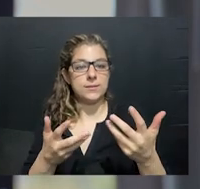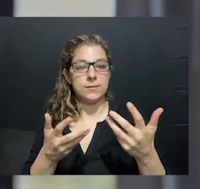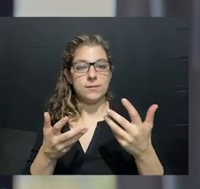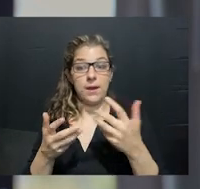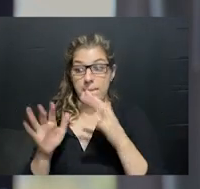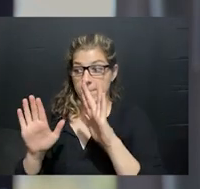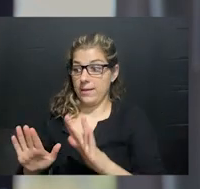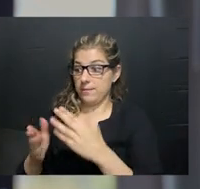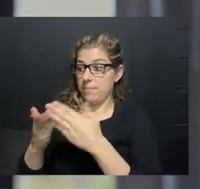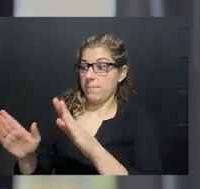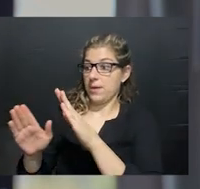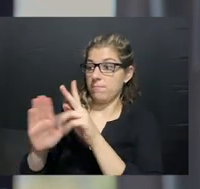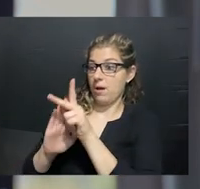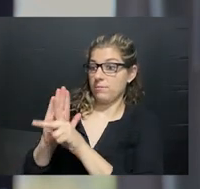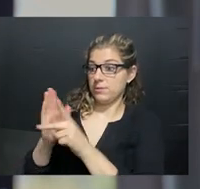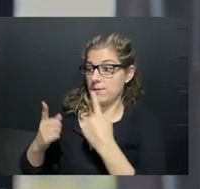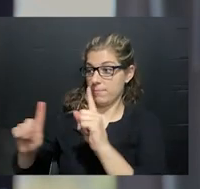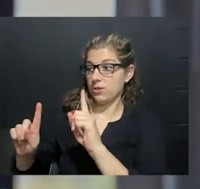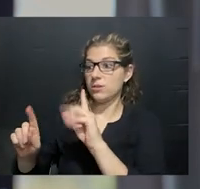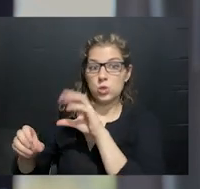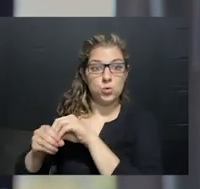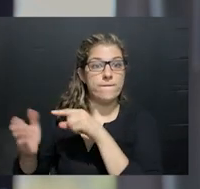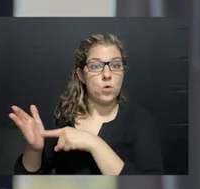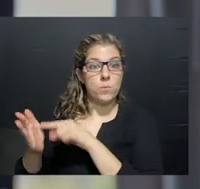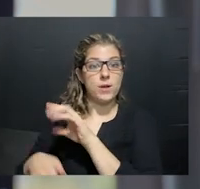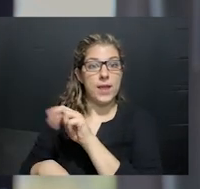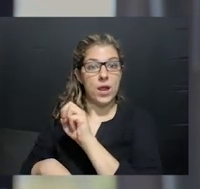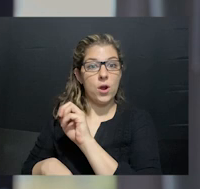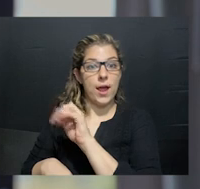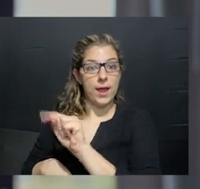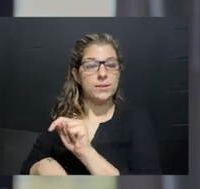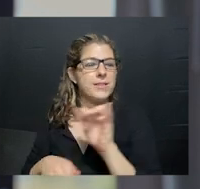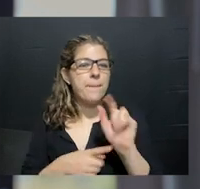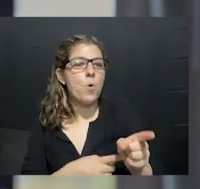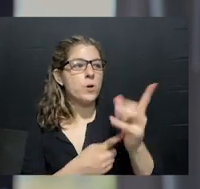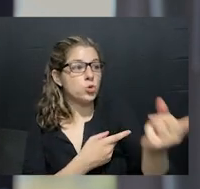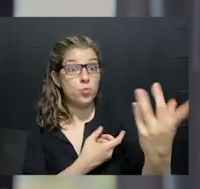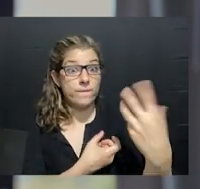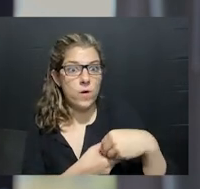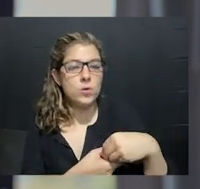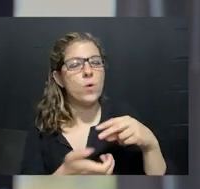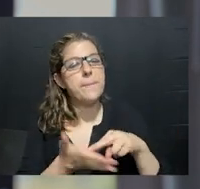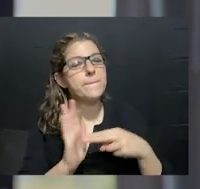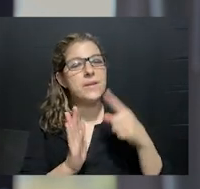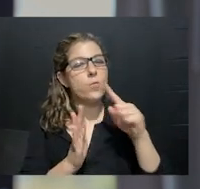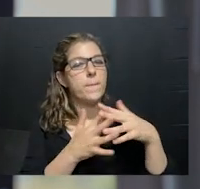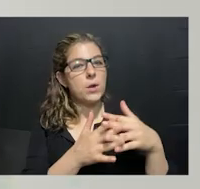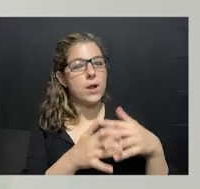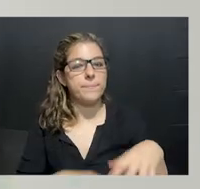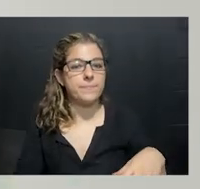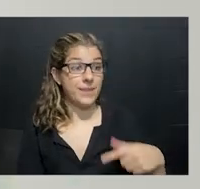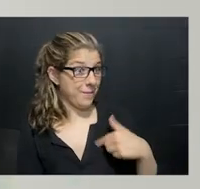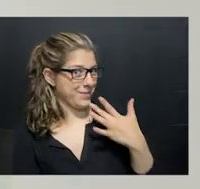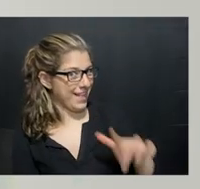the amazing public policy accomplishments, including the Affordable Care Act. But what did that moment that you were involved in mean for the country? I've